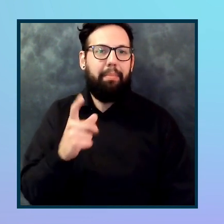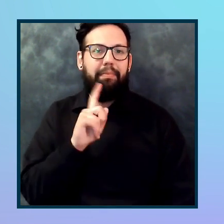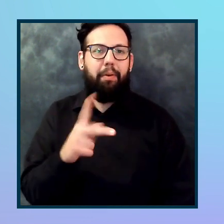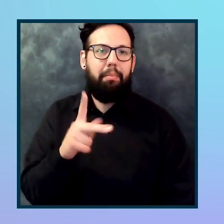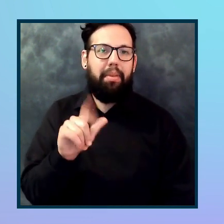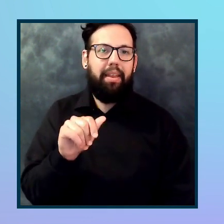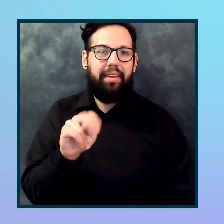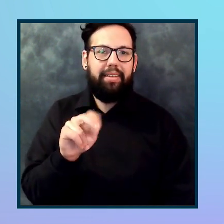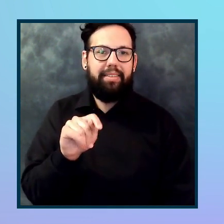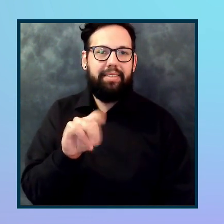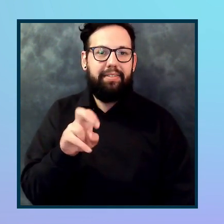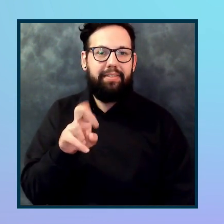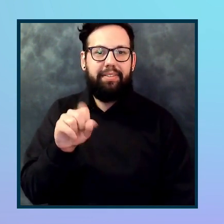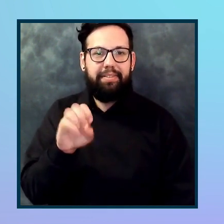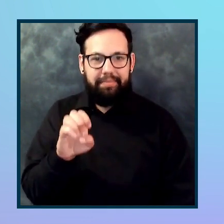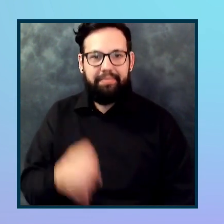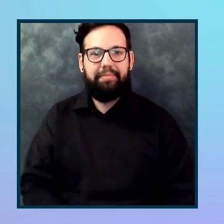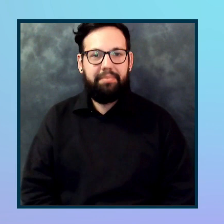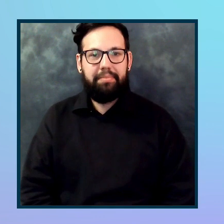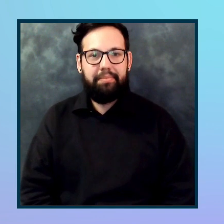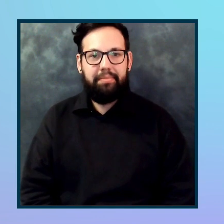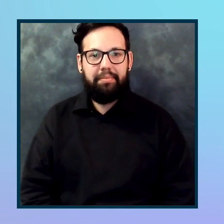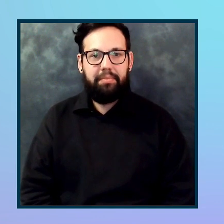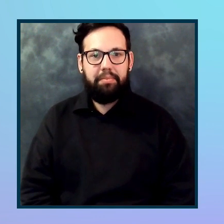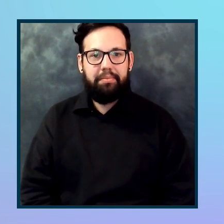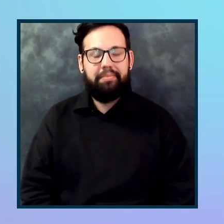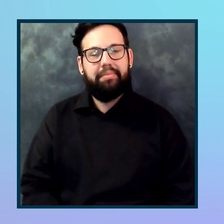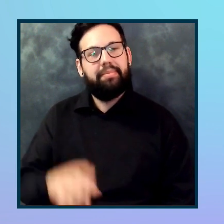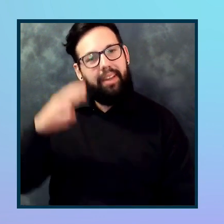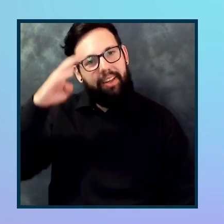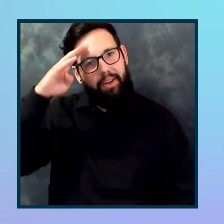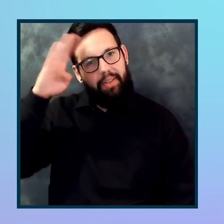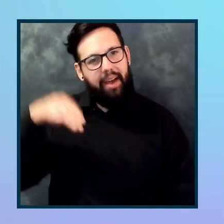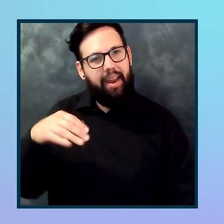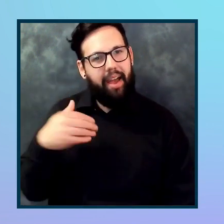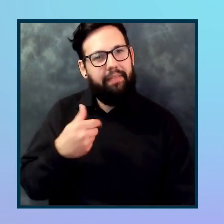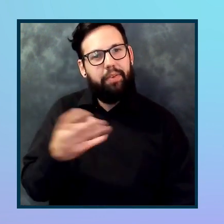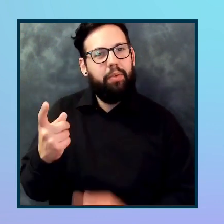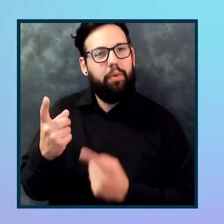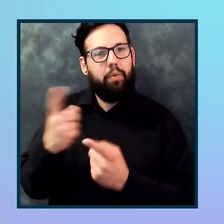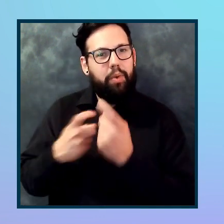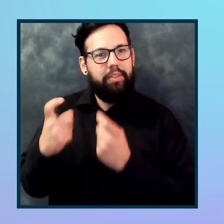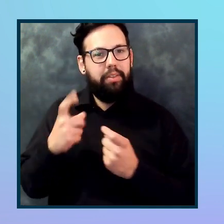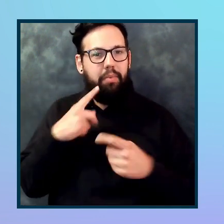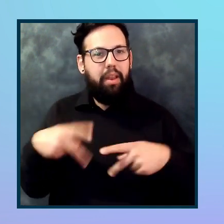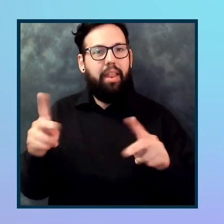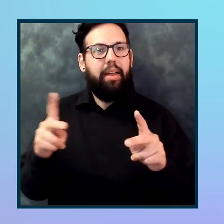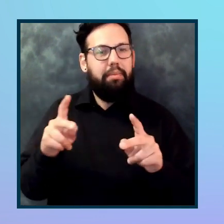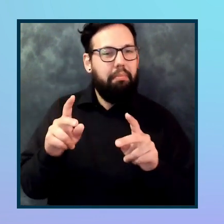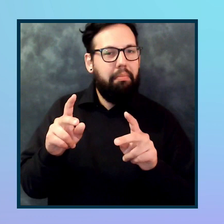a demonstration. So I know there were a couple of questions submitted. I'm going to let folks take a